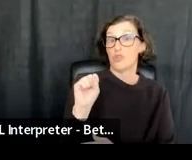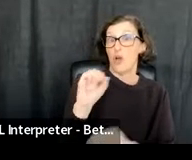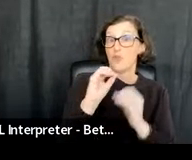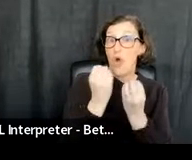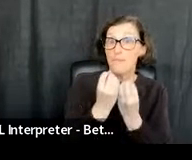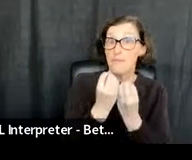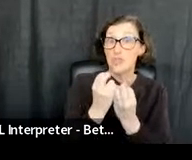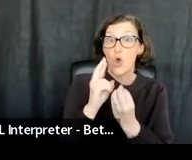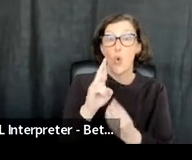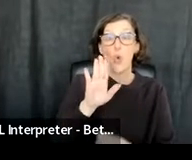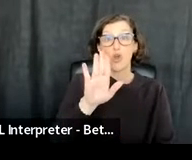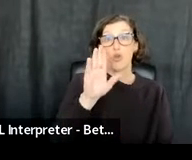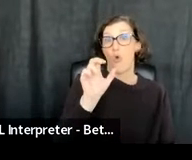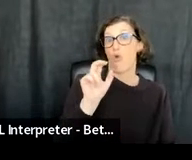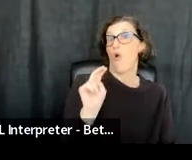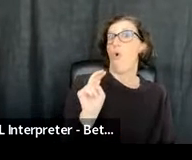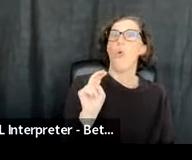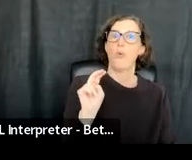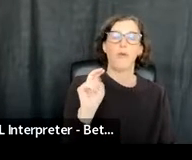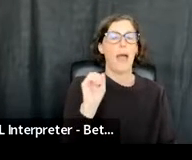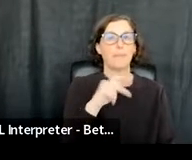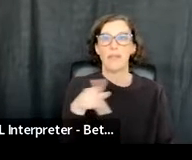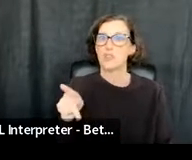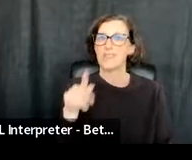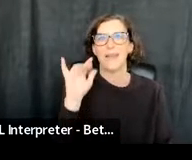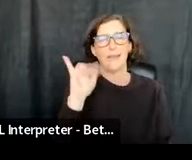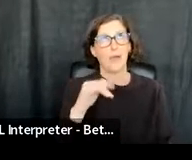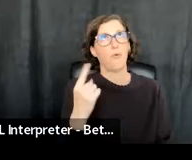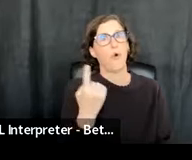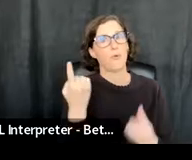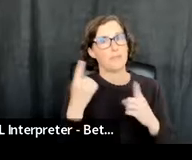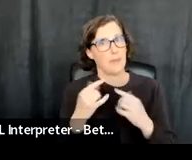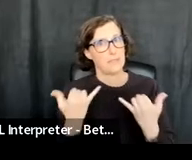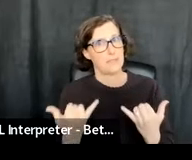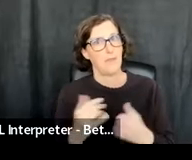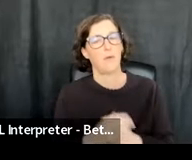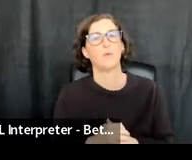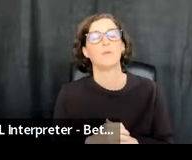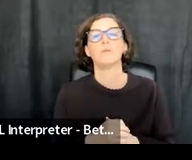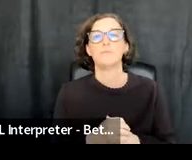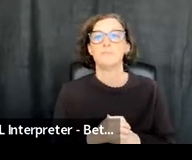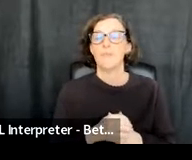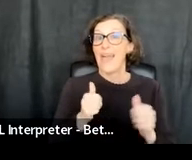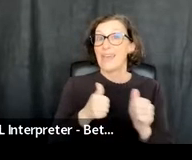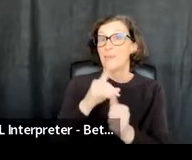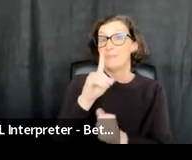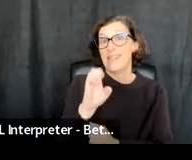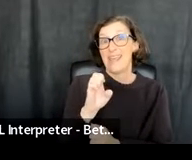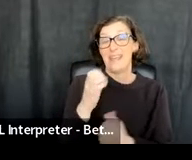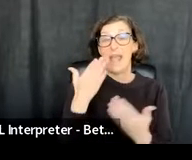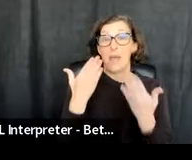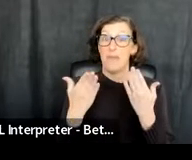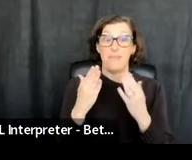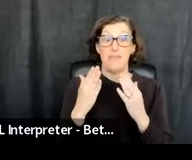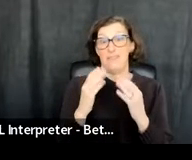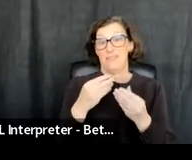proprietary applications, which is just ongoing, it's constant nowadays. And an update might be pushed down, let's say, and an employee